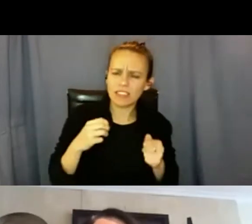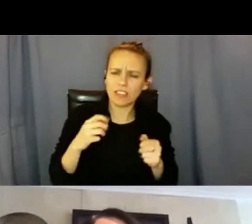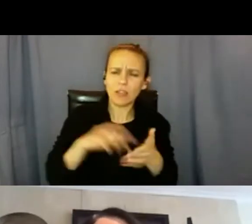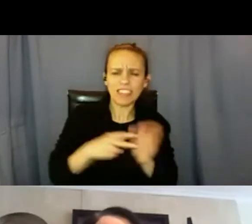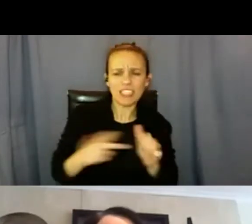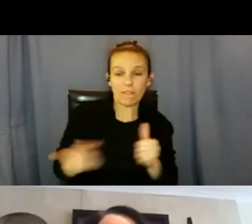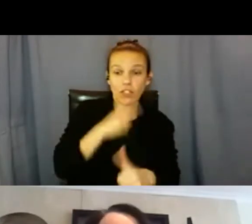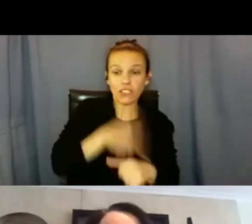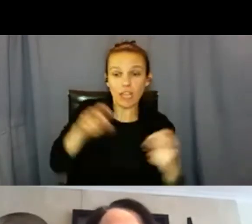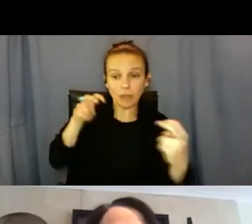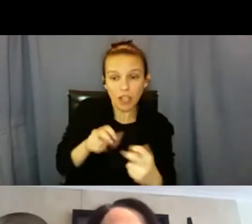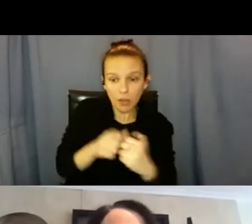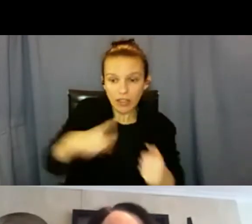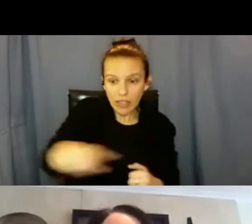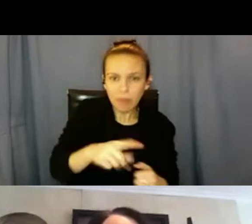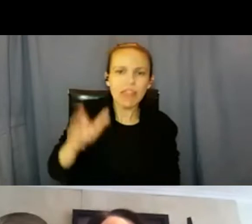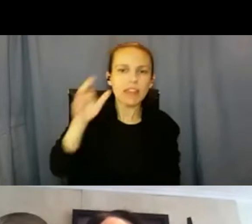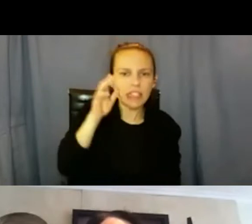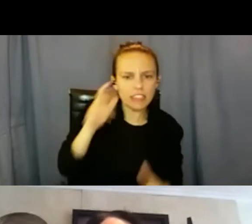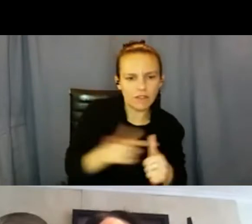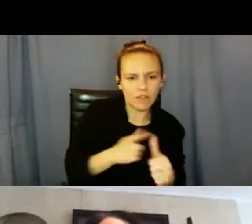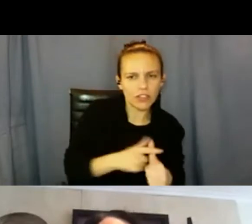a voice. Next slide, please.